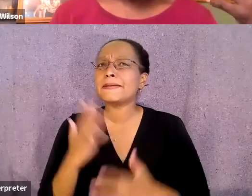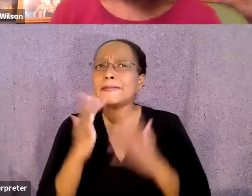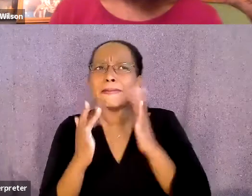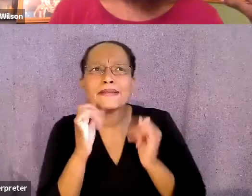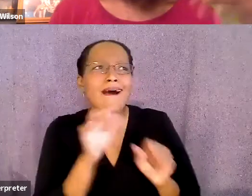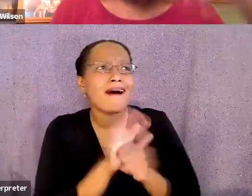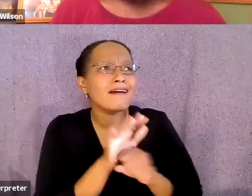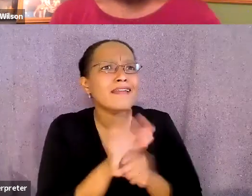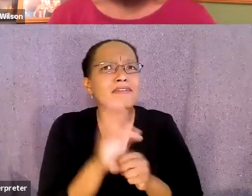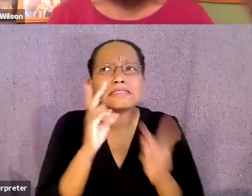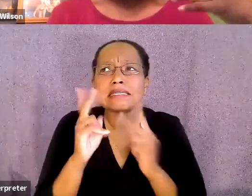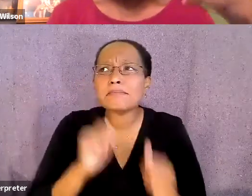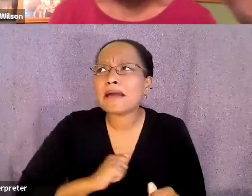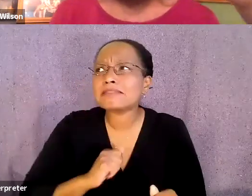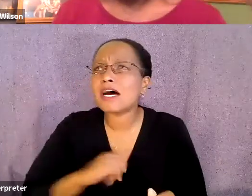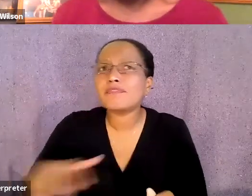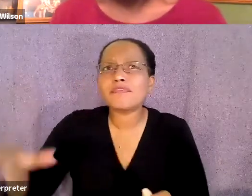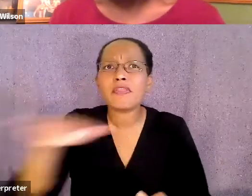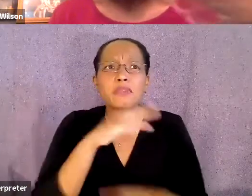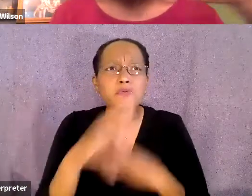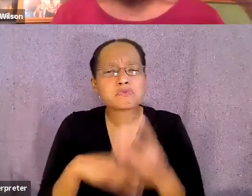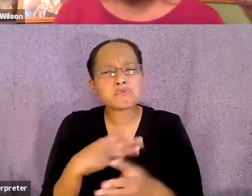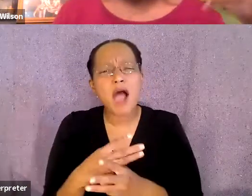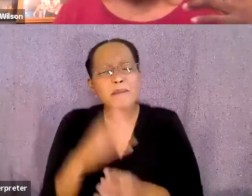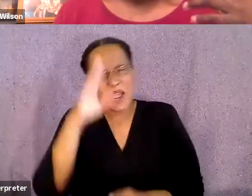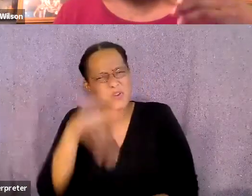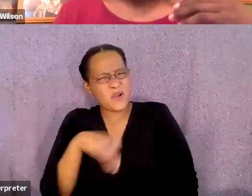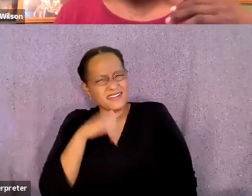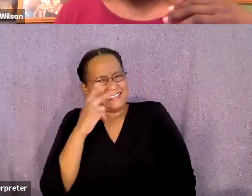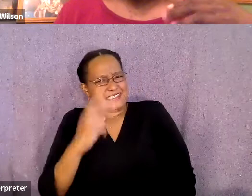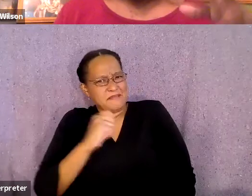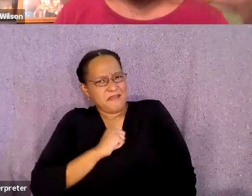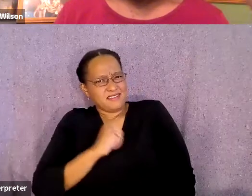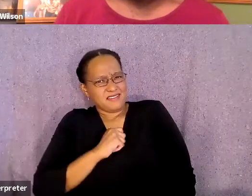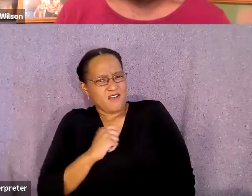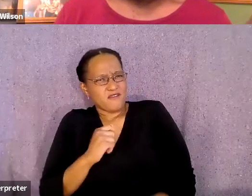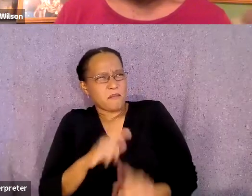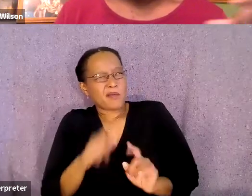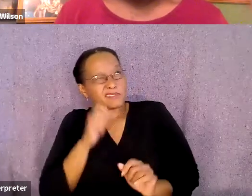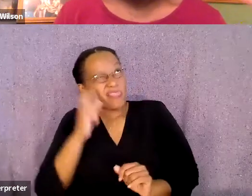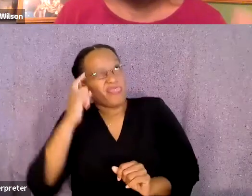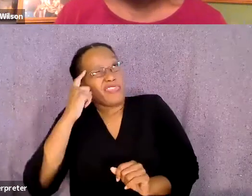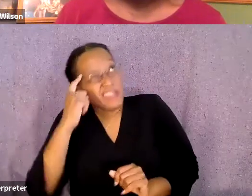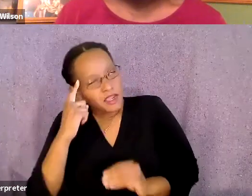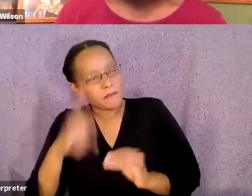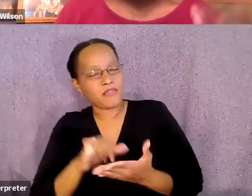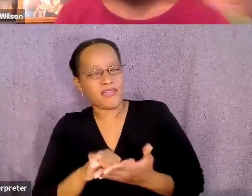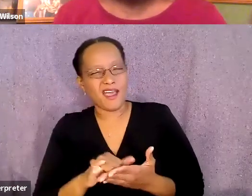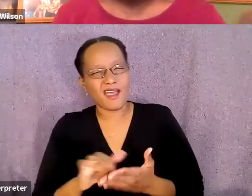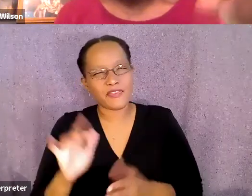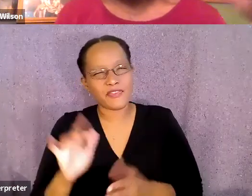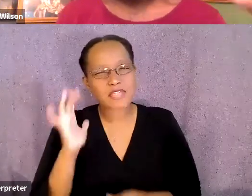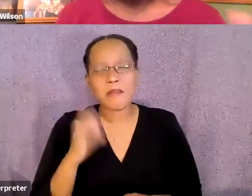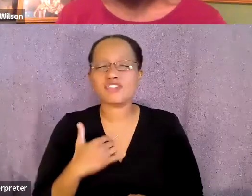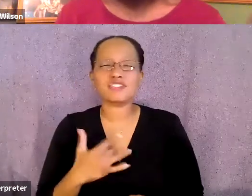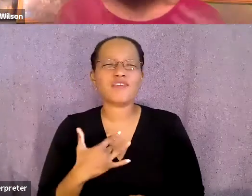that I didn't see myself, but I wasn't thinking about it like that at the time. I just knew that I needed to figure out how to tell my stories and how to figure